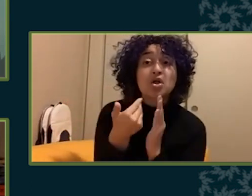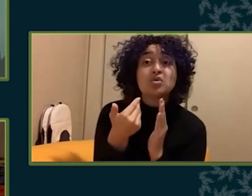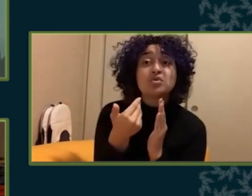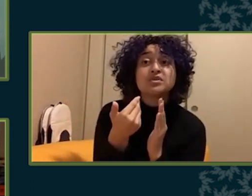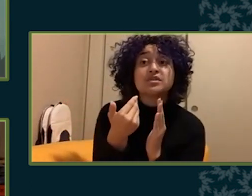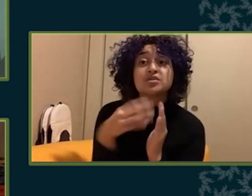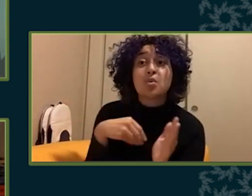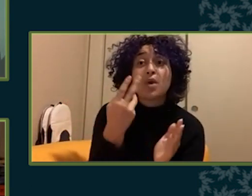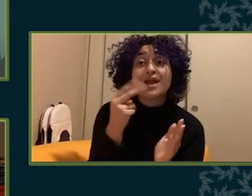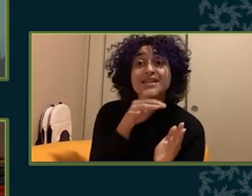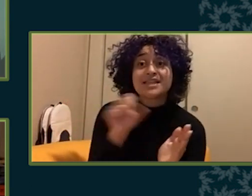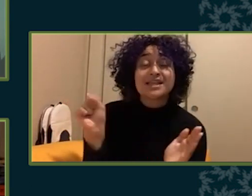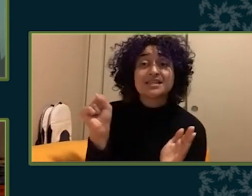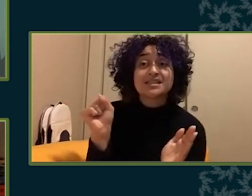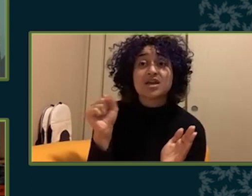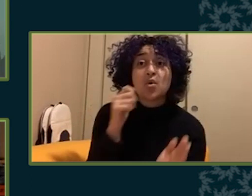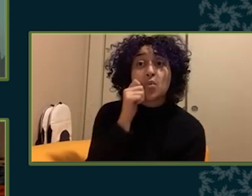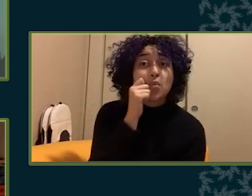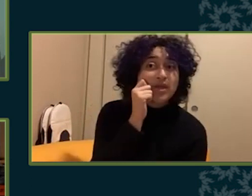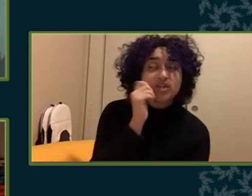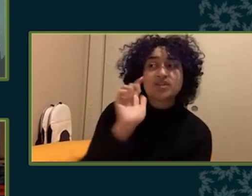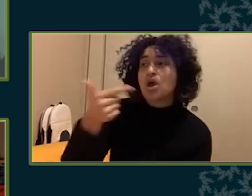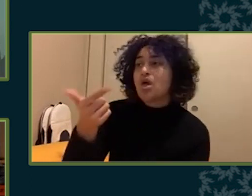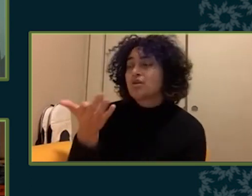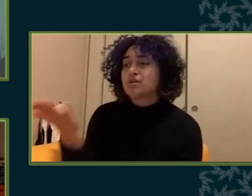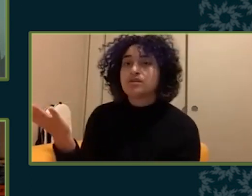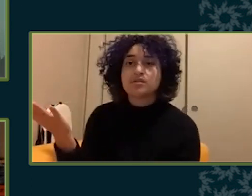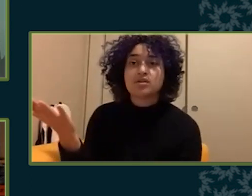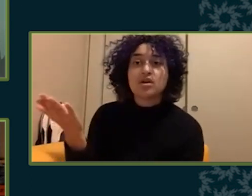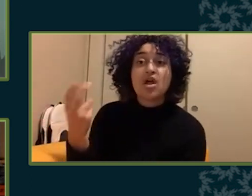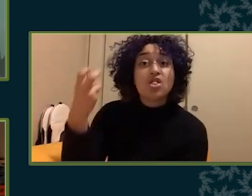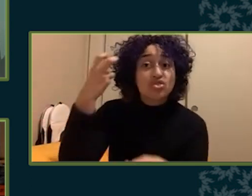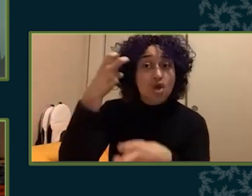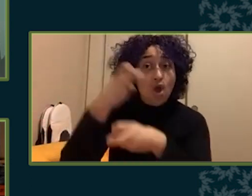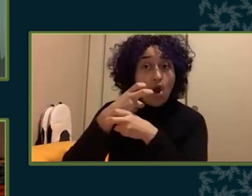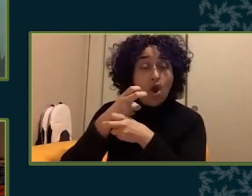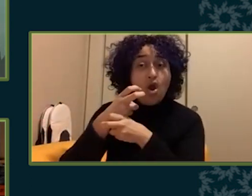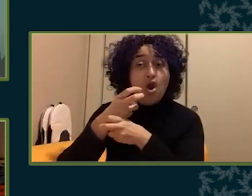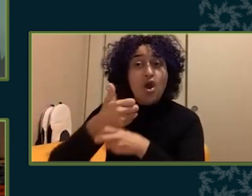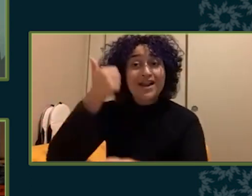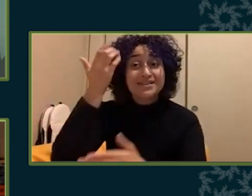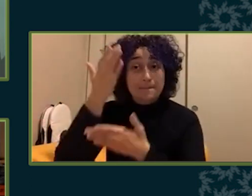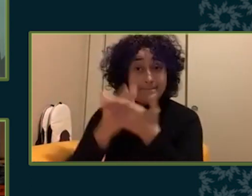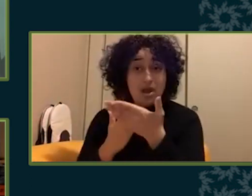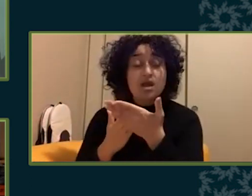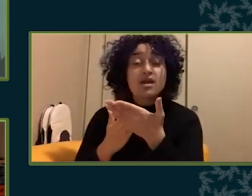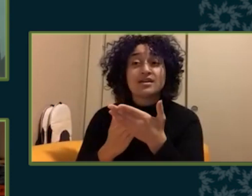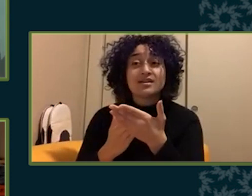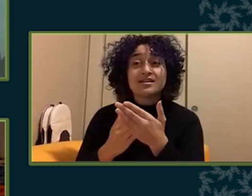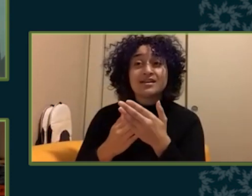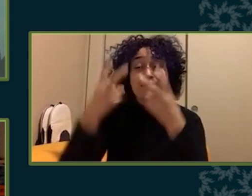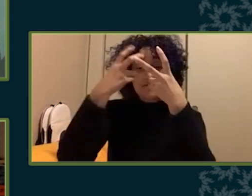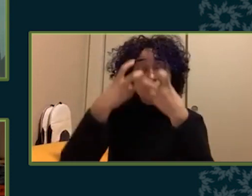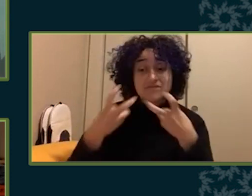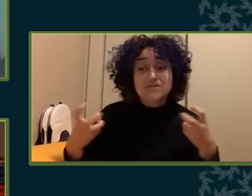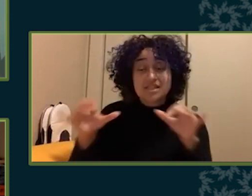to whiteness, racialized or otherwise, the hardest part of getting to where you want to address the